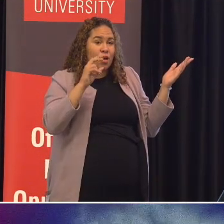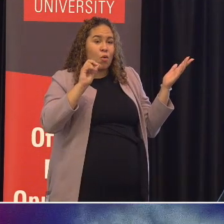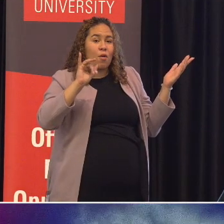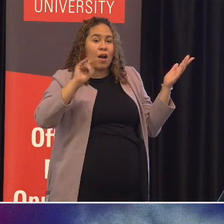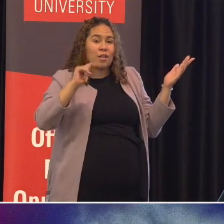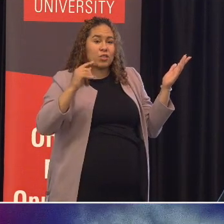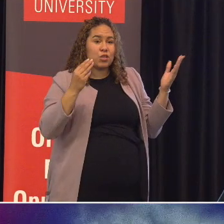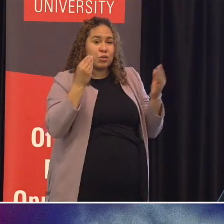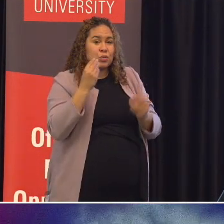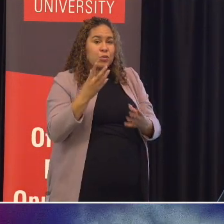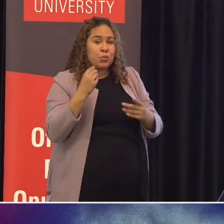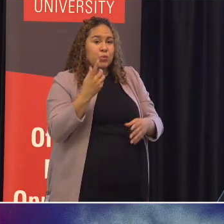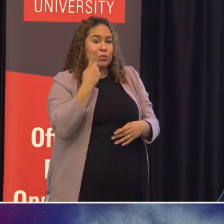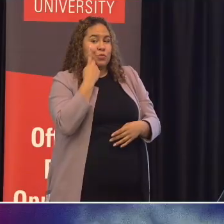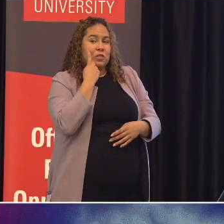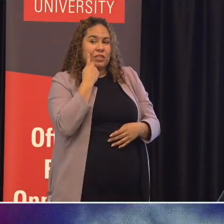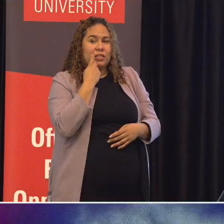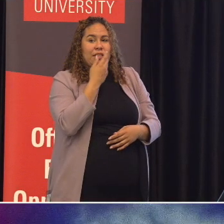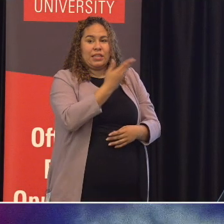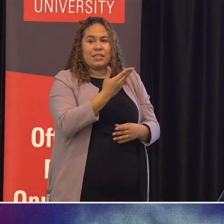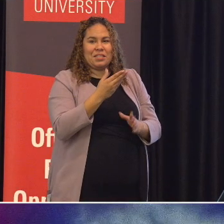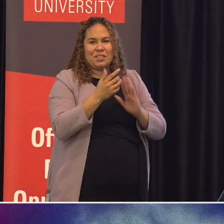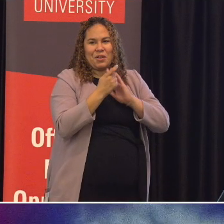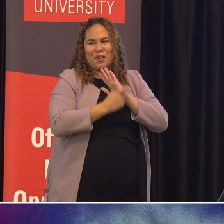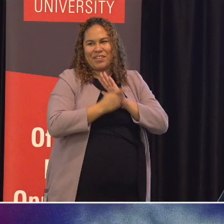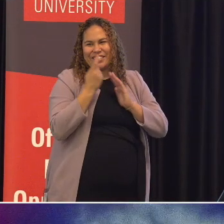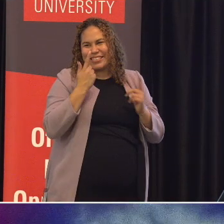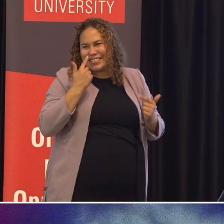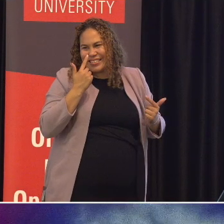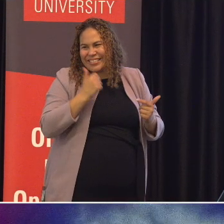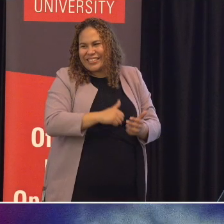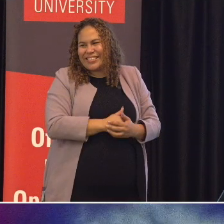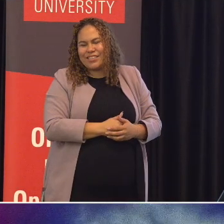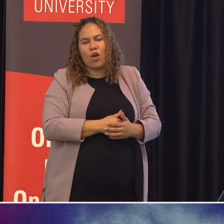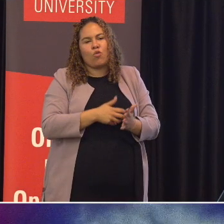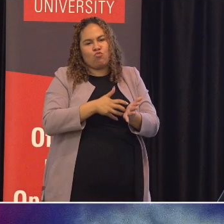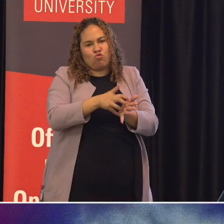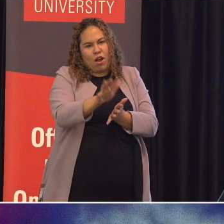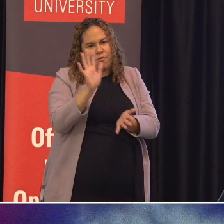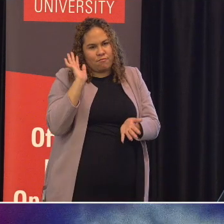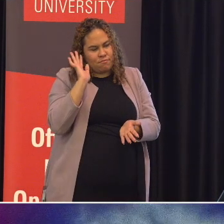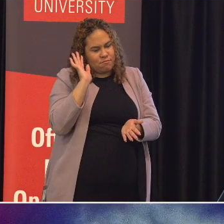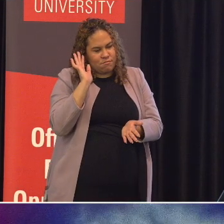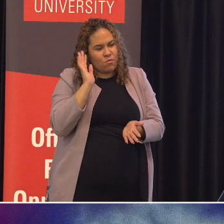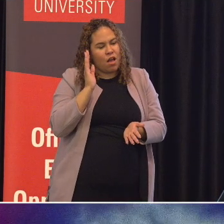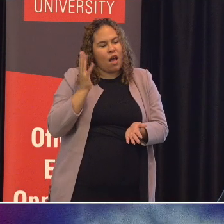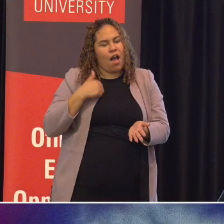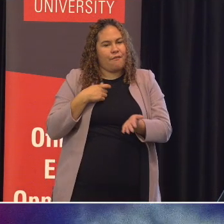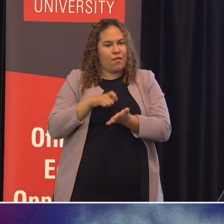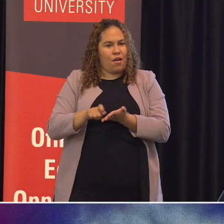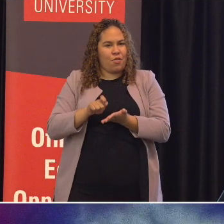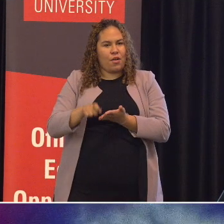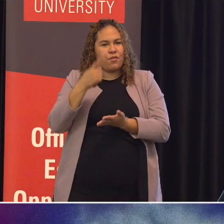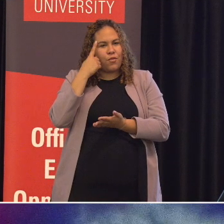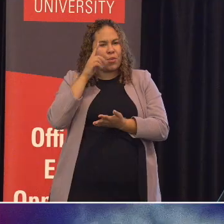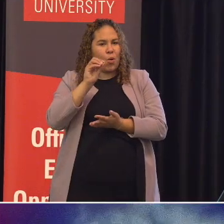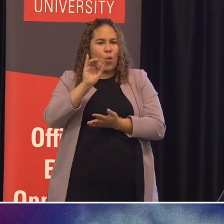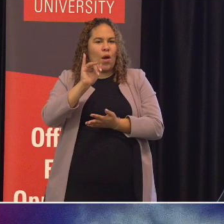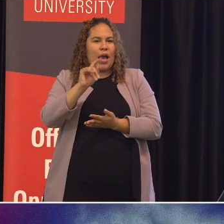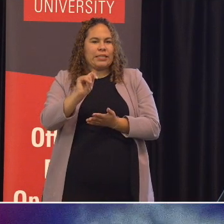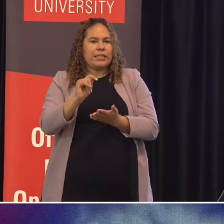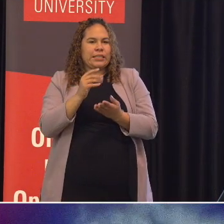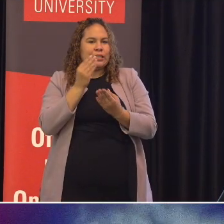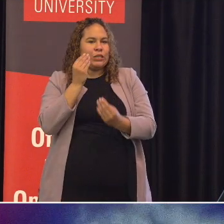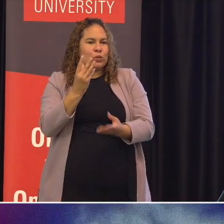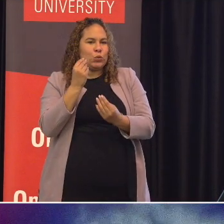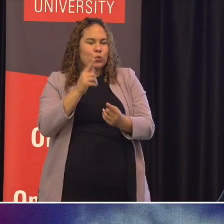lately, this is the article, a rough draft. This is what I authored for the OIT news, but